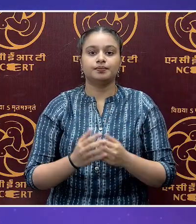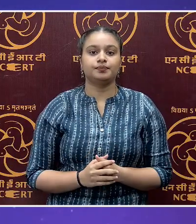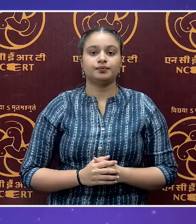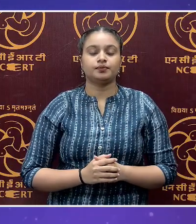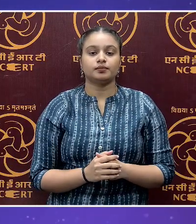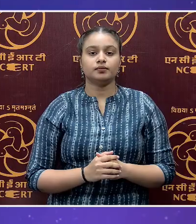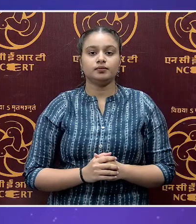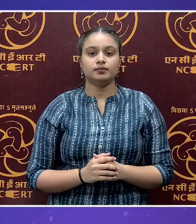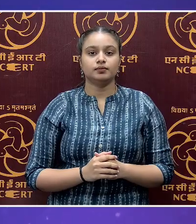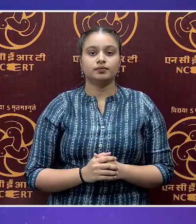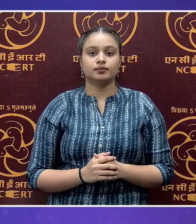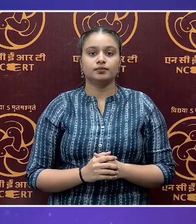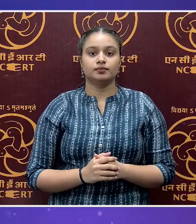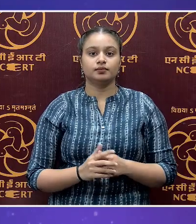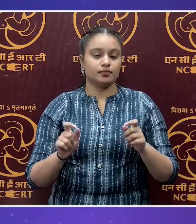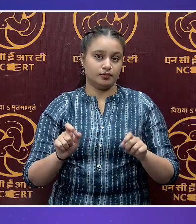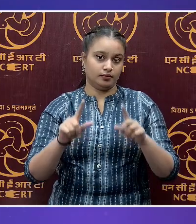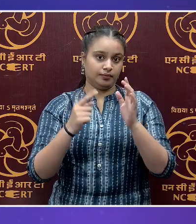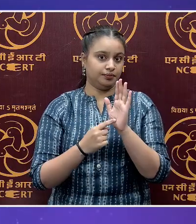Let's have the demonstration, please. Yeah.